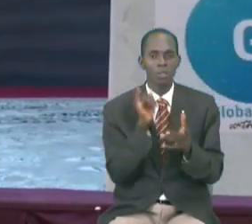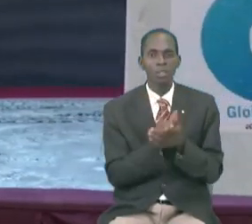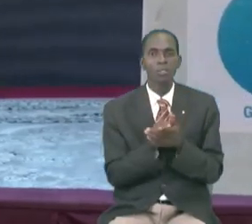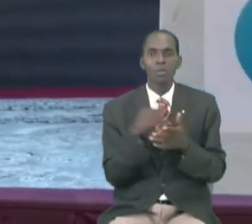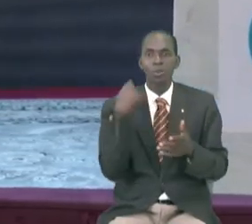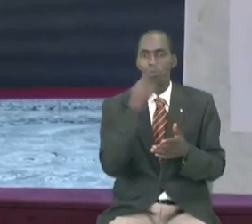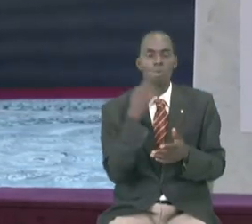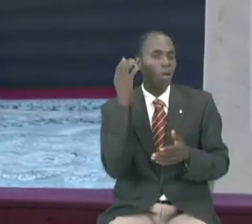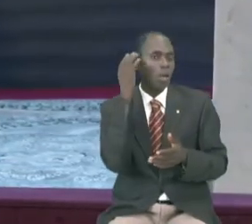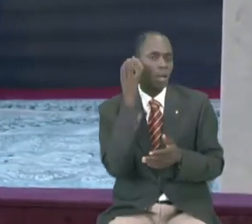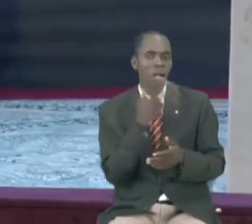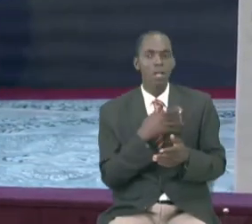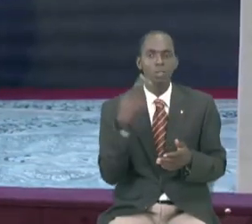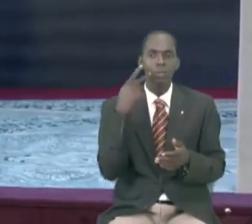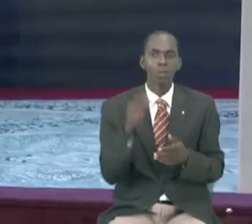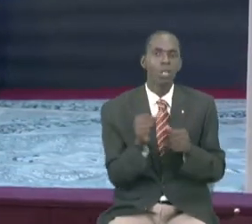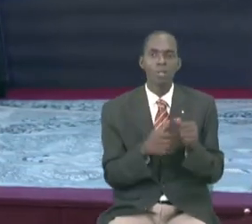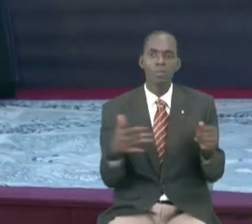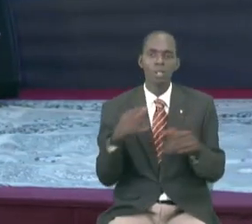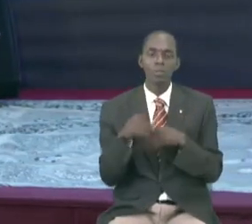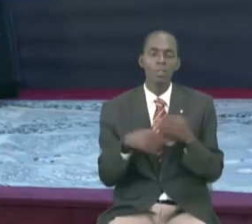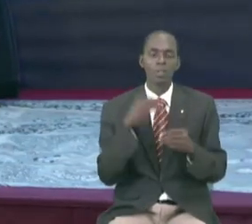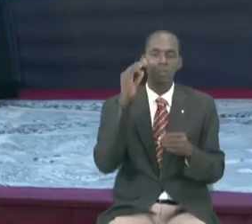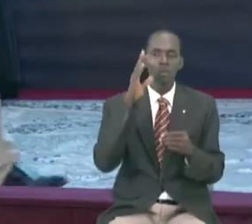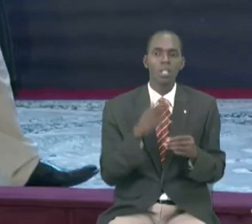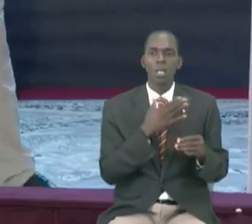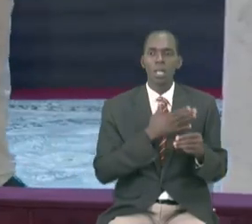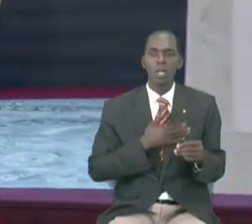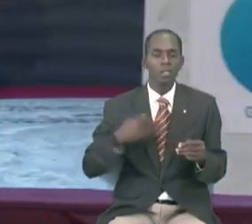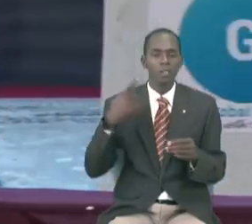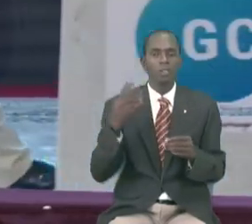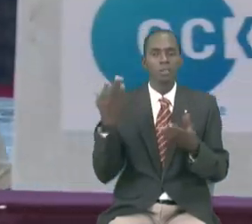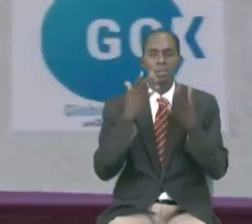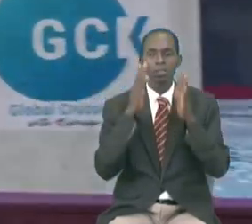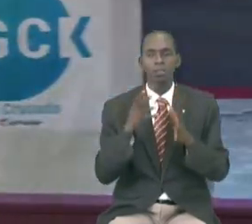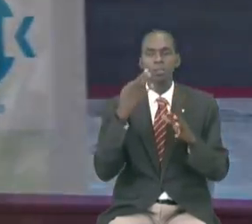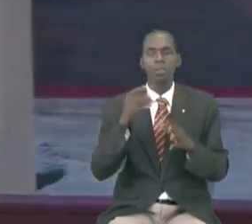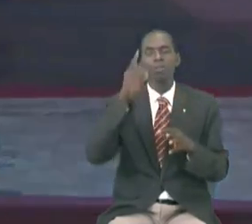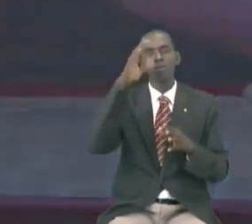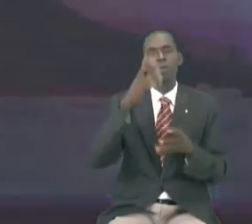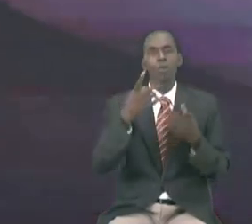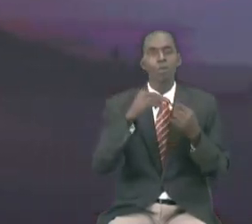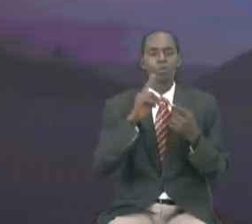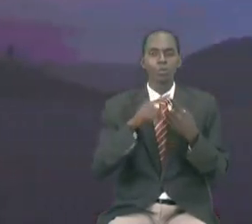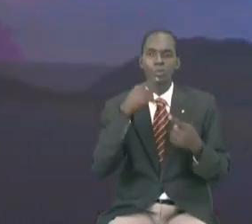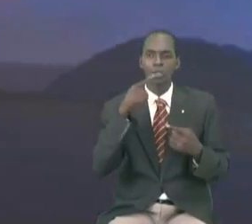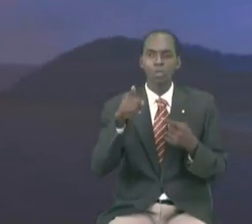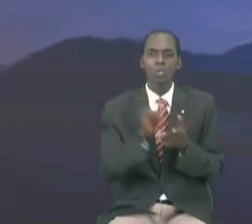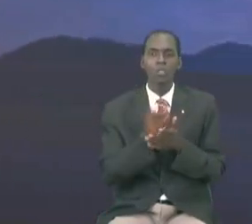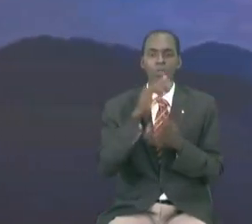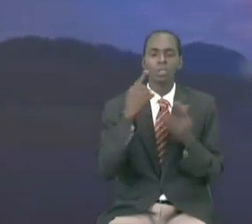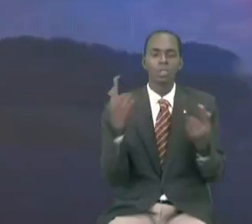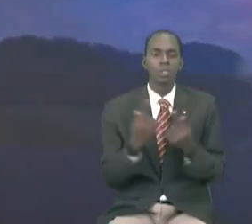be taken away only by the cleansing of the blood of the Lamb. When you repent of your sin and